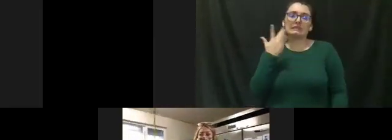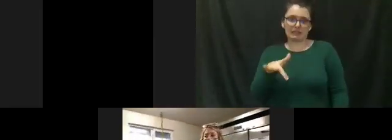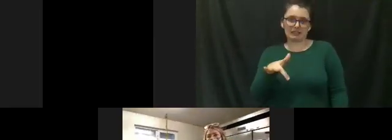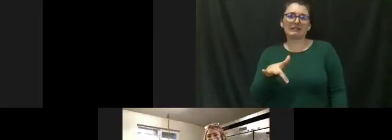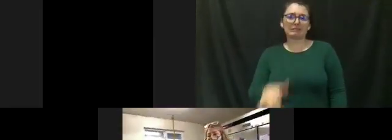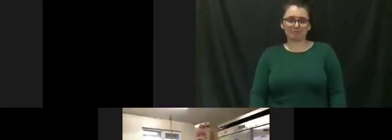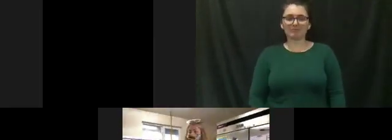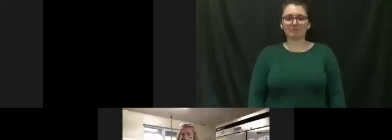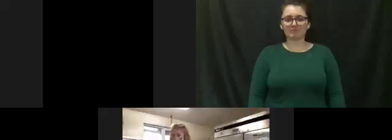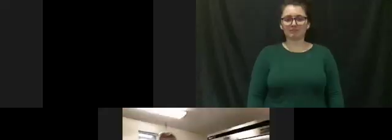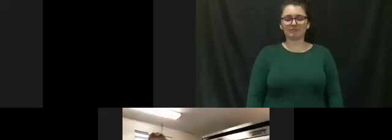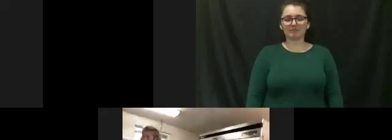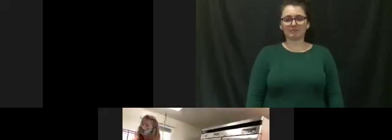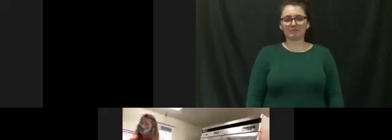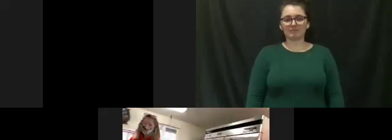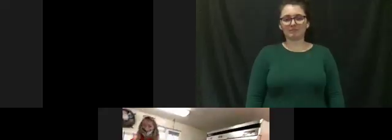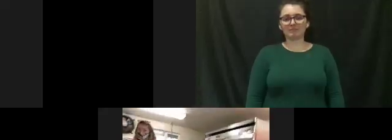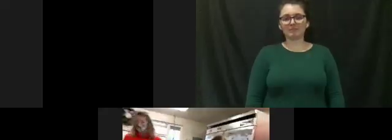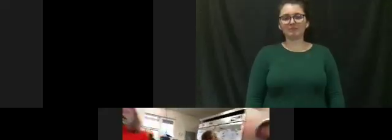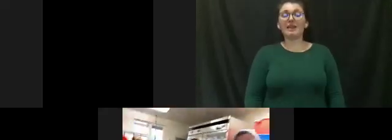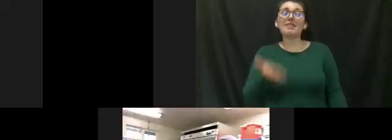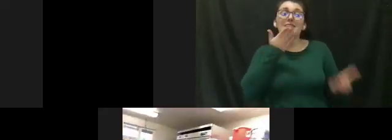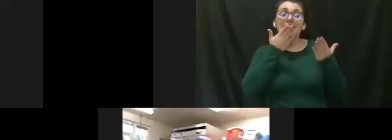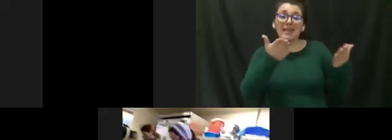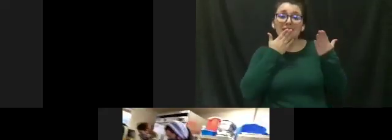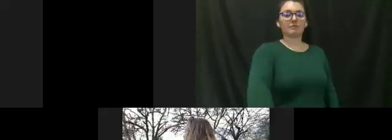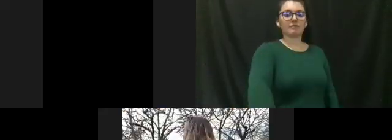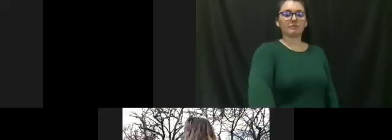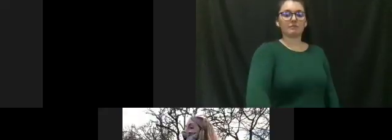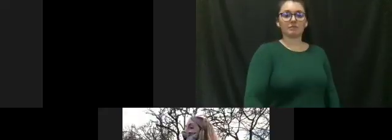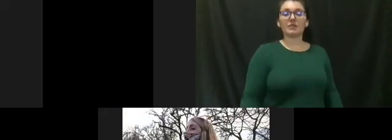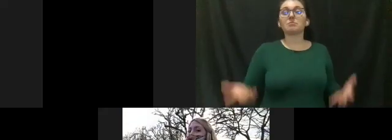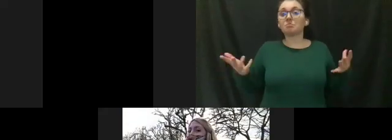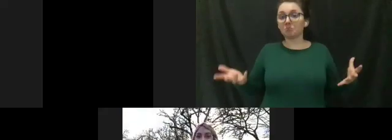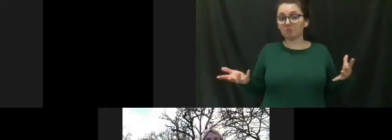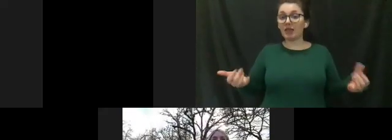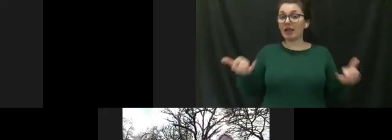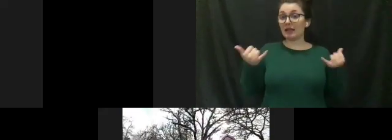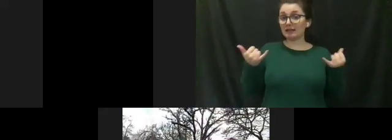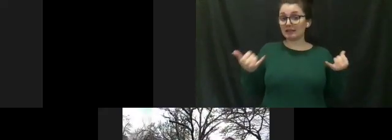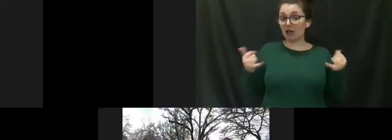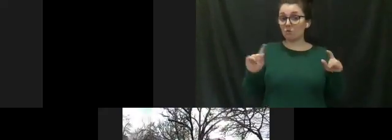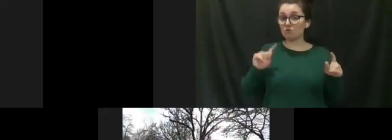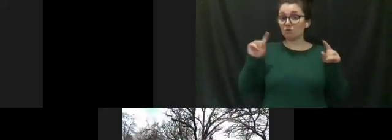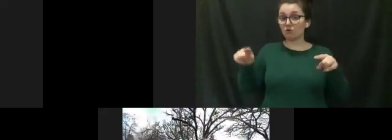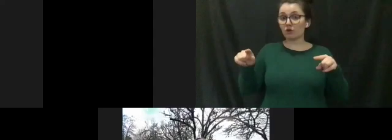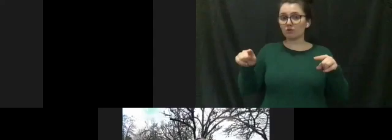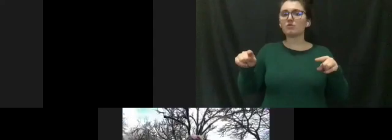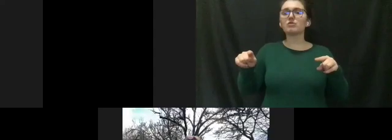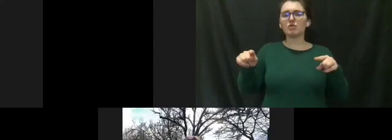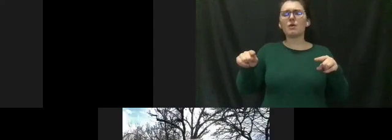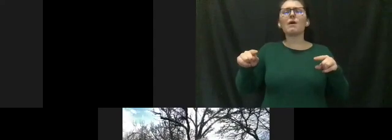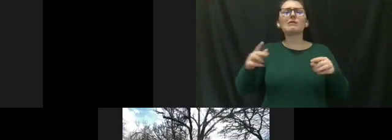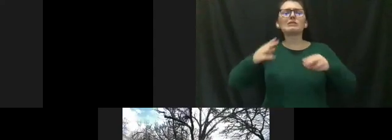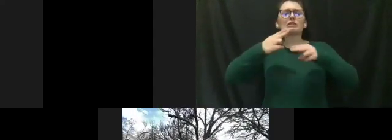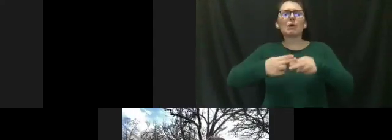animals. Fantastic. Thank you for letting us include. We're gonna head down to what's called our lower village, and this